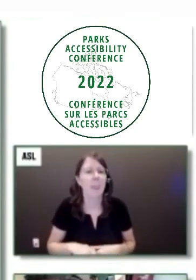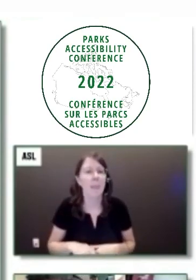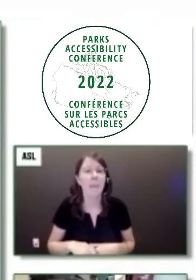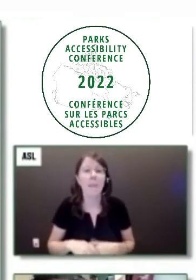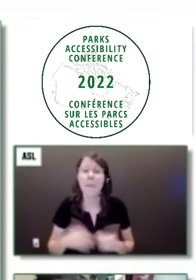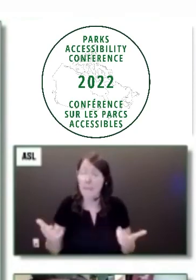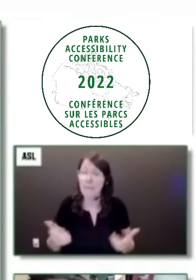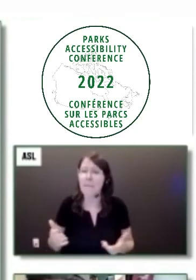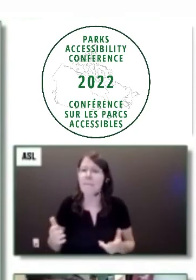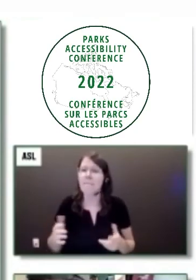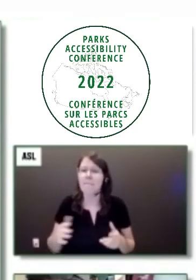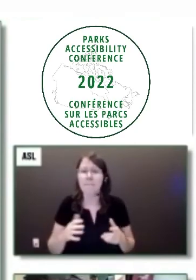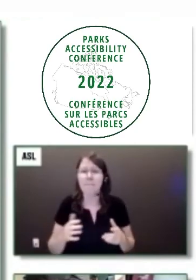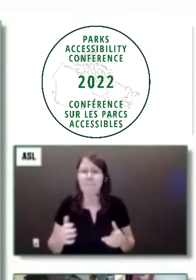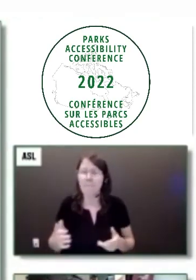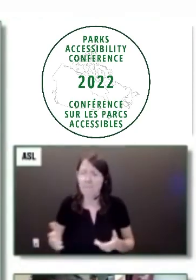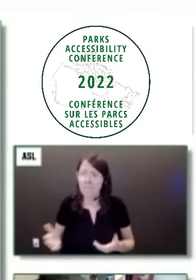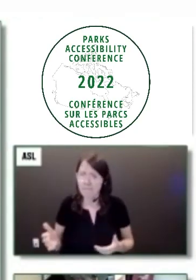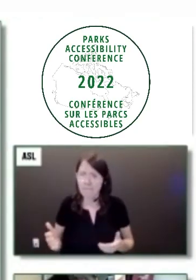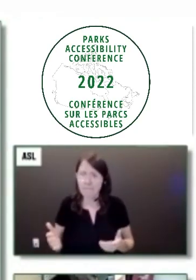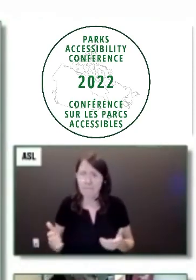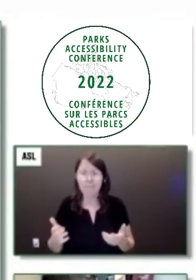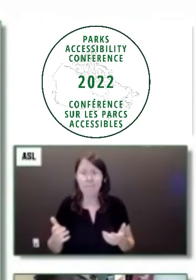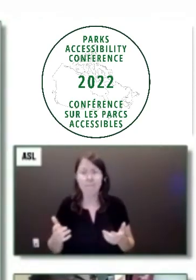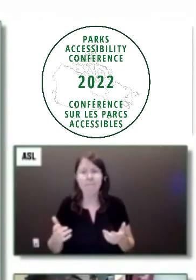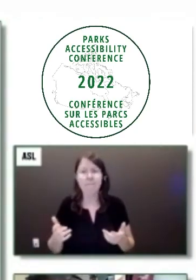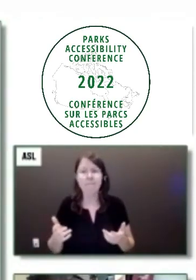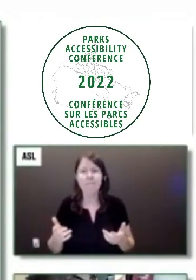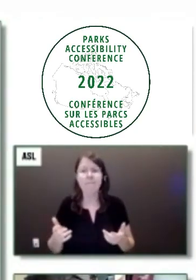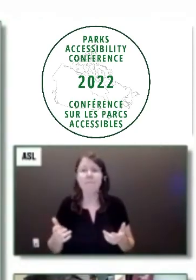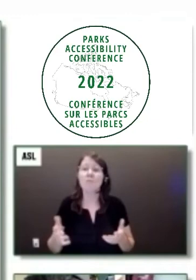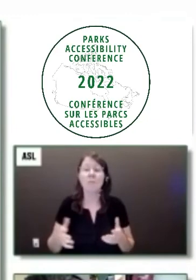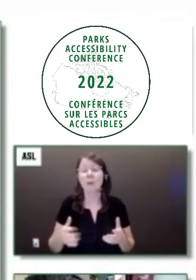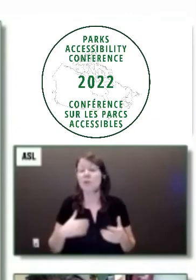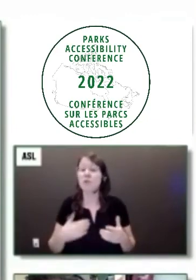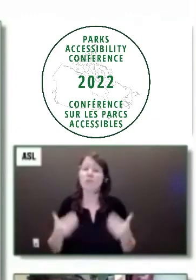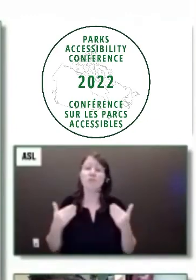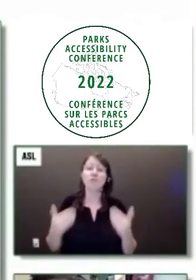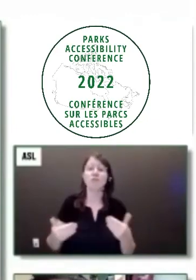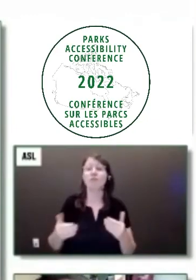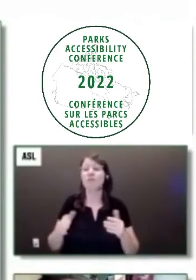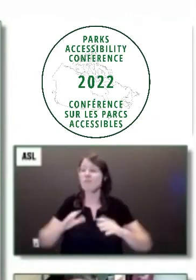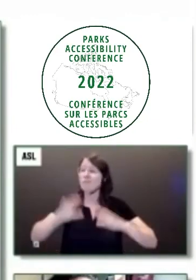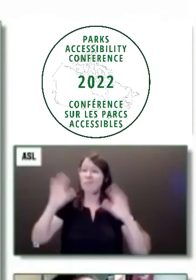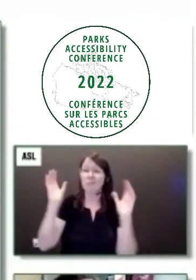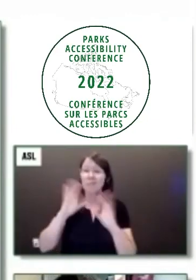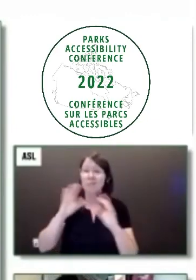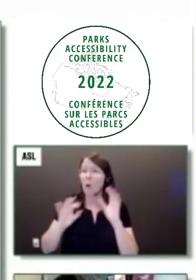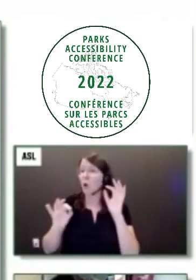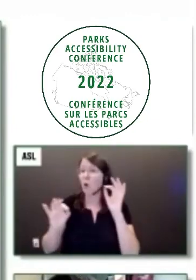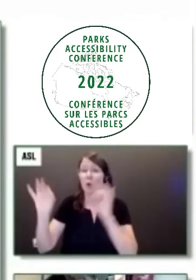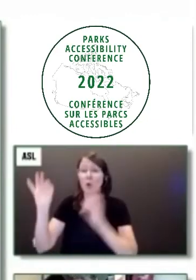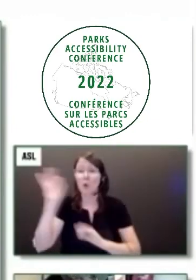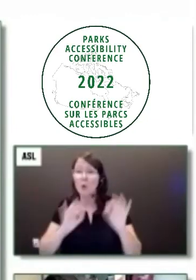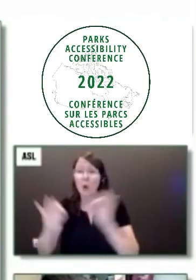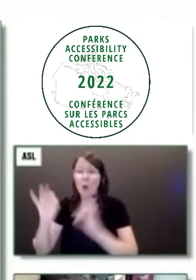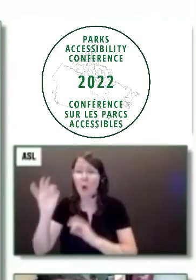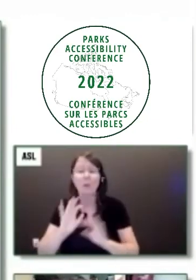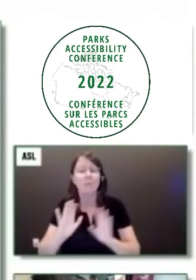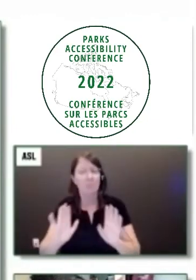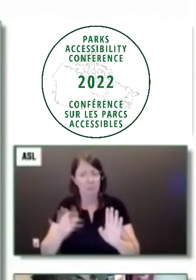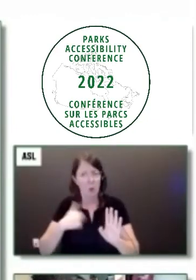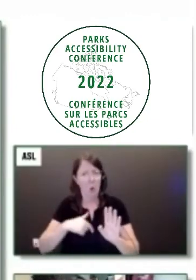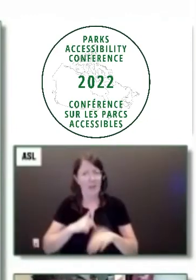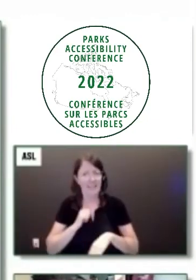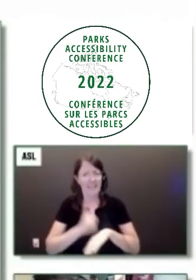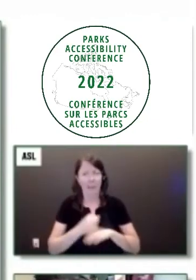review, rather than looking for and including studies in an organic fashion through something like a Google Scholar search, you set out ahead of time a whole range of rules